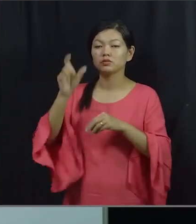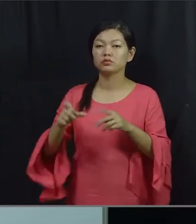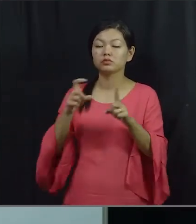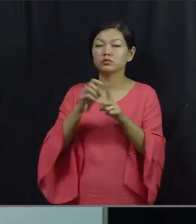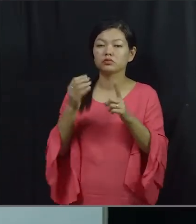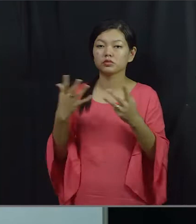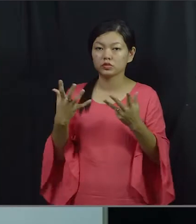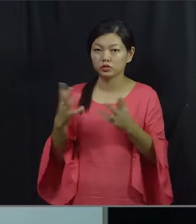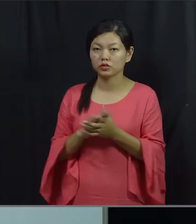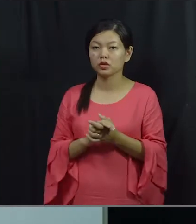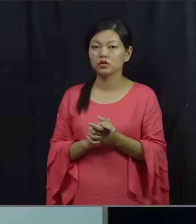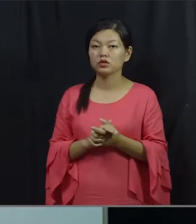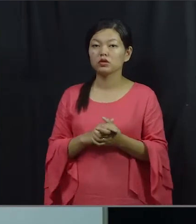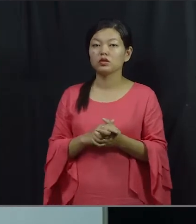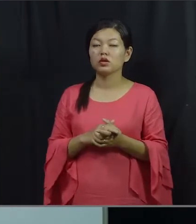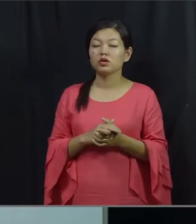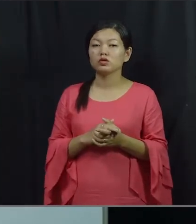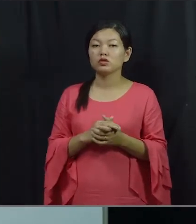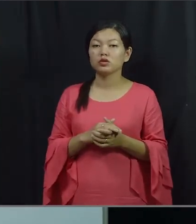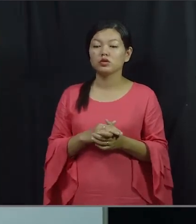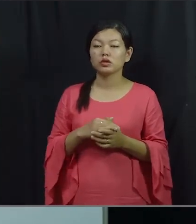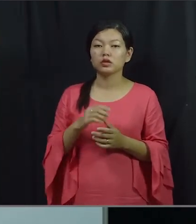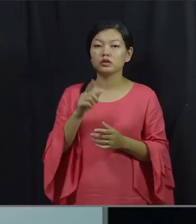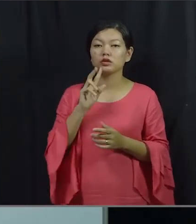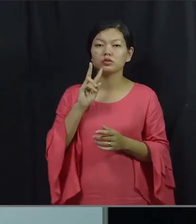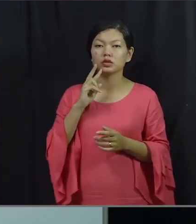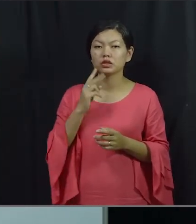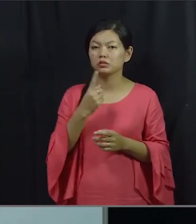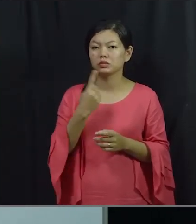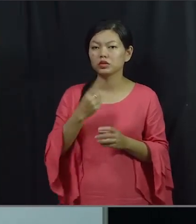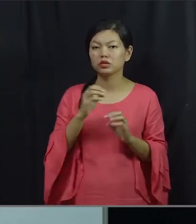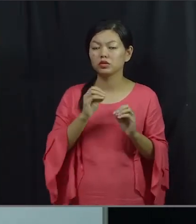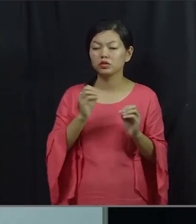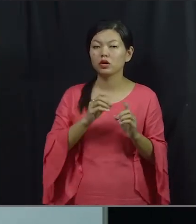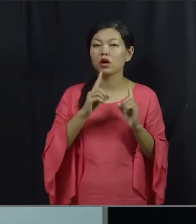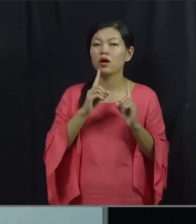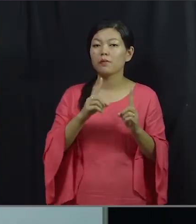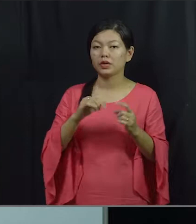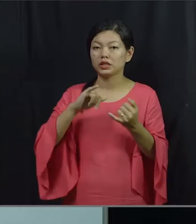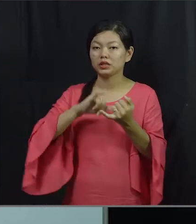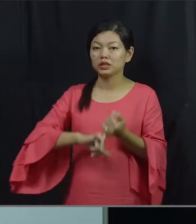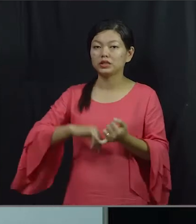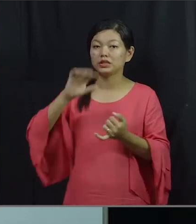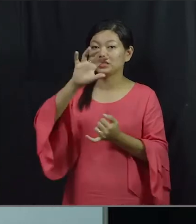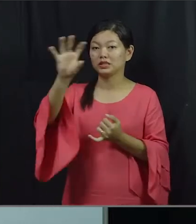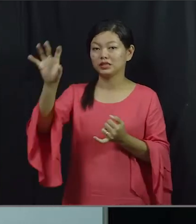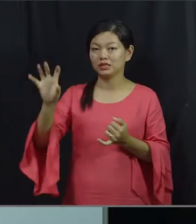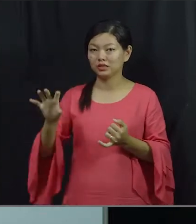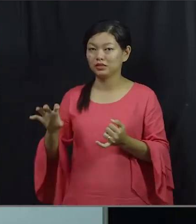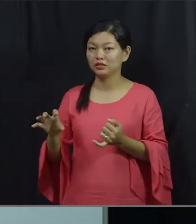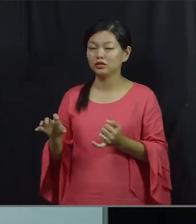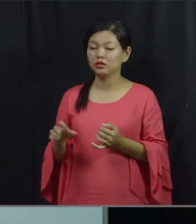the local level and start trading within the state level, okay, in the state level, that means what? One